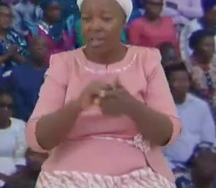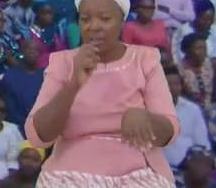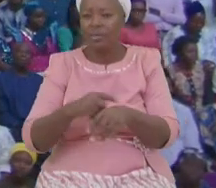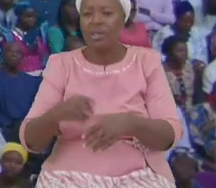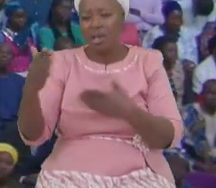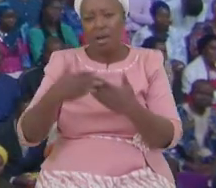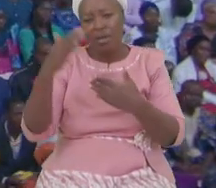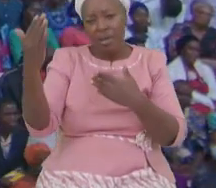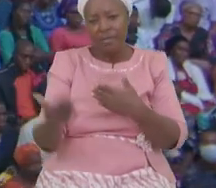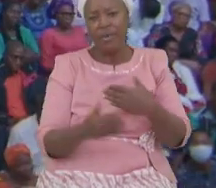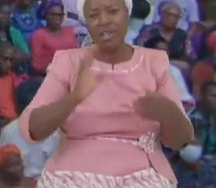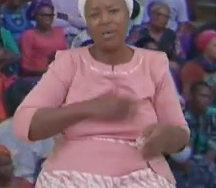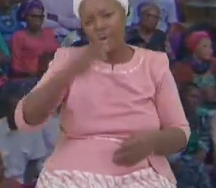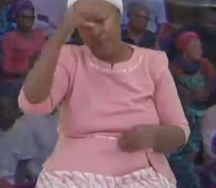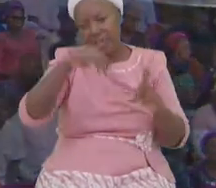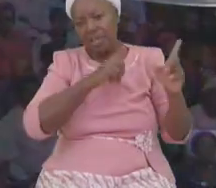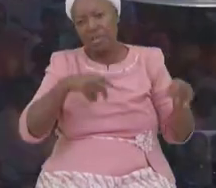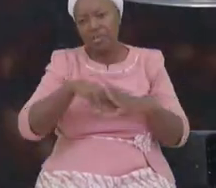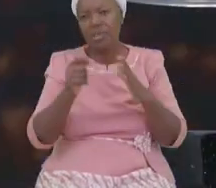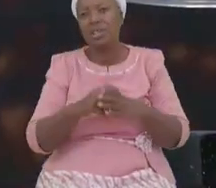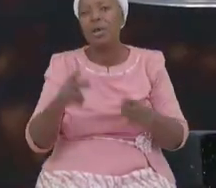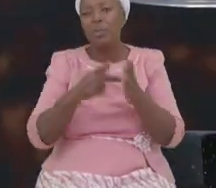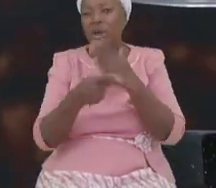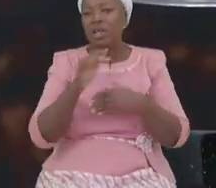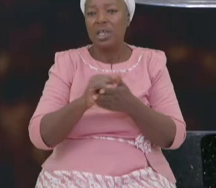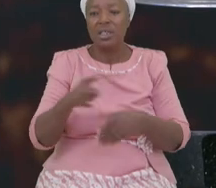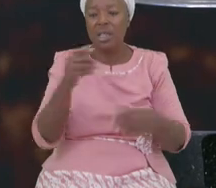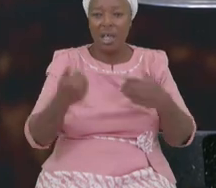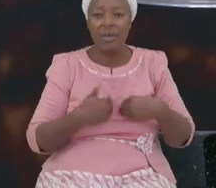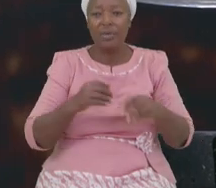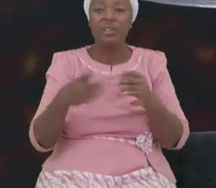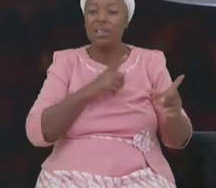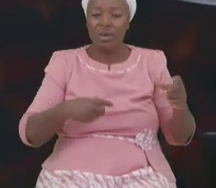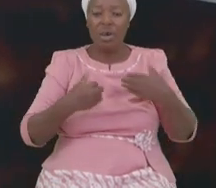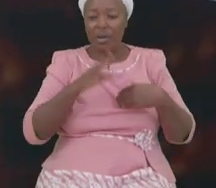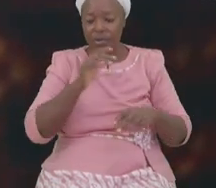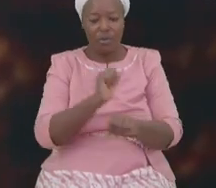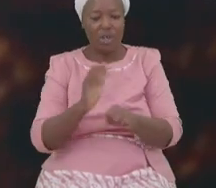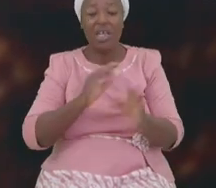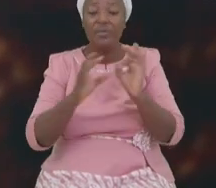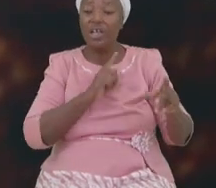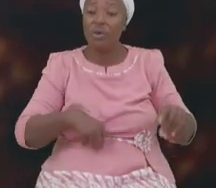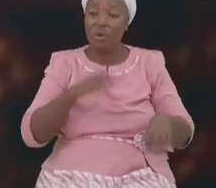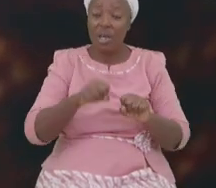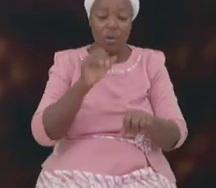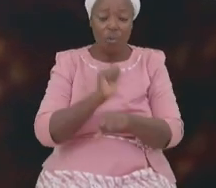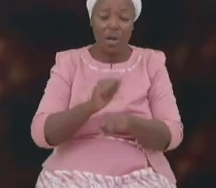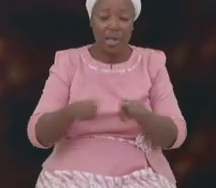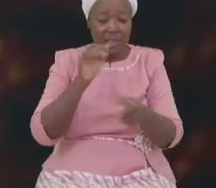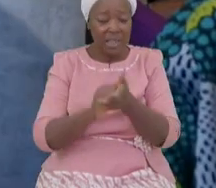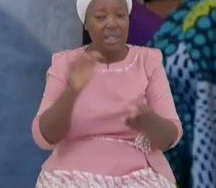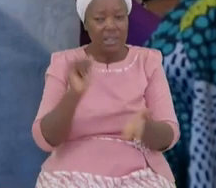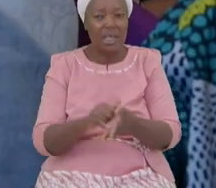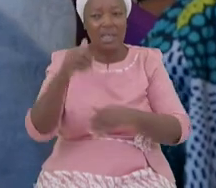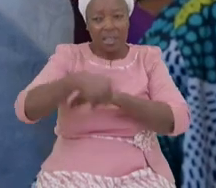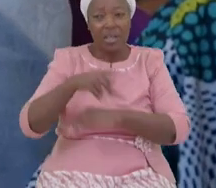were having. And the Lord has been working. If the Lord can walk like that, that night, you,